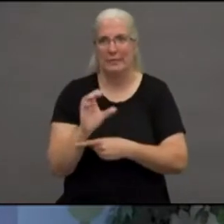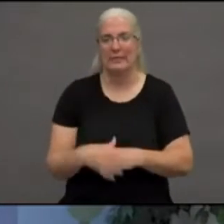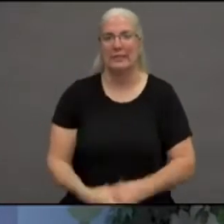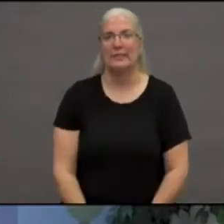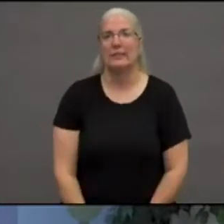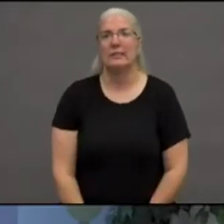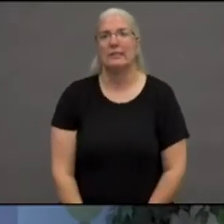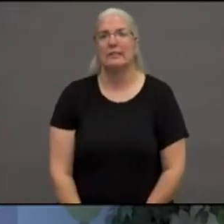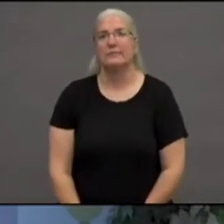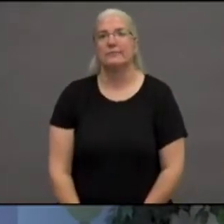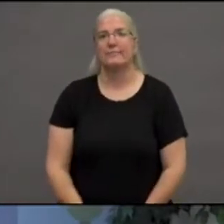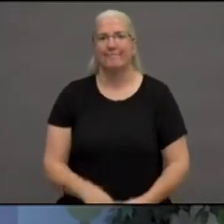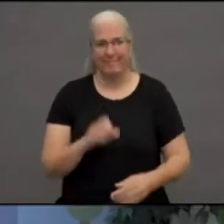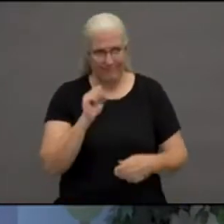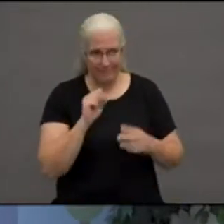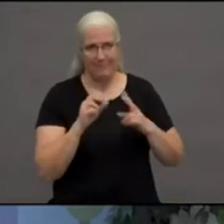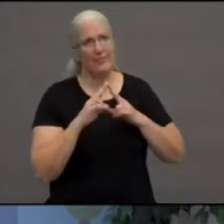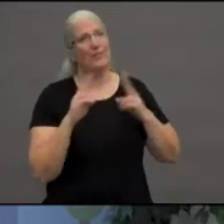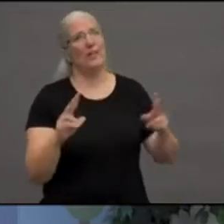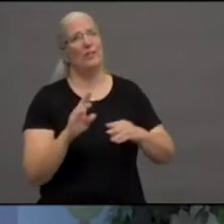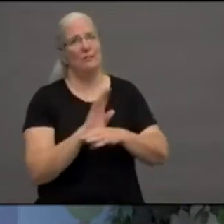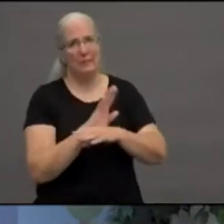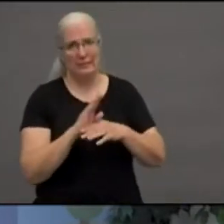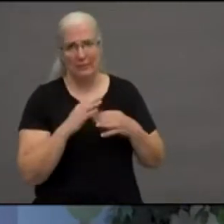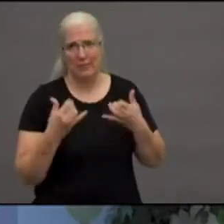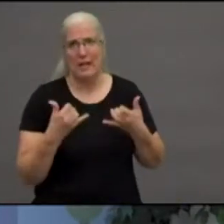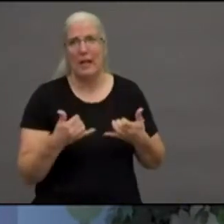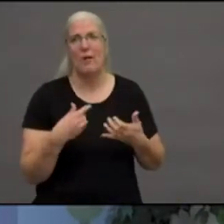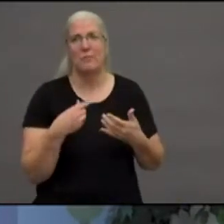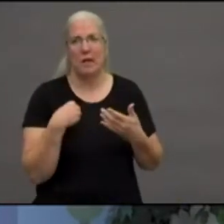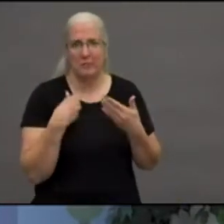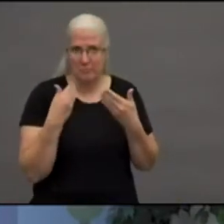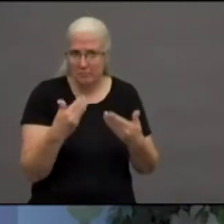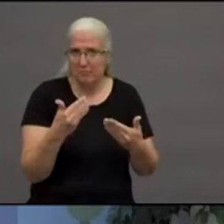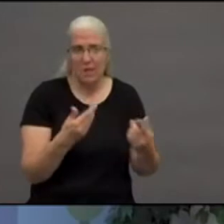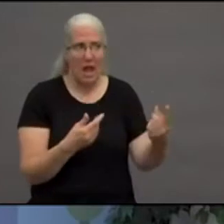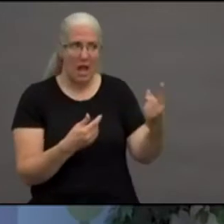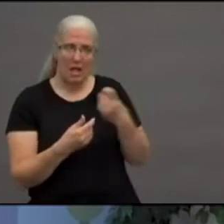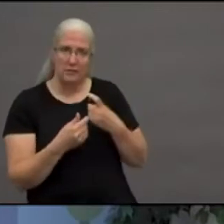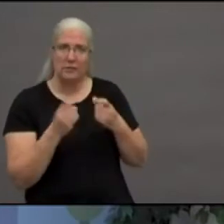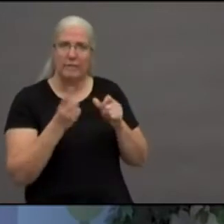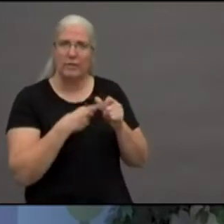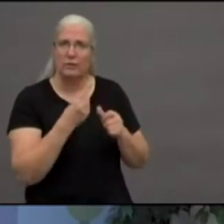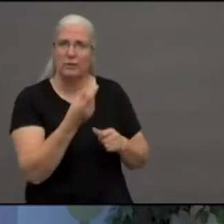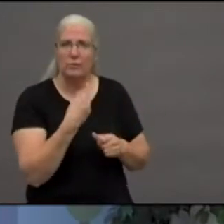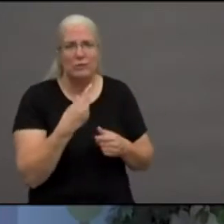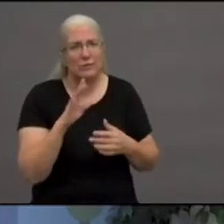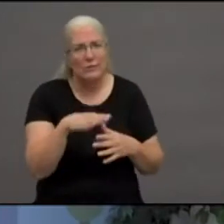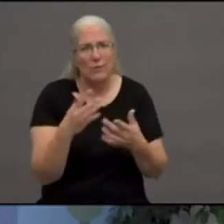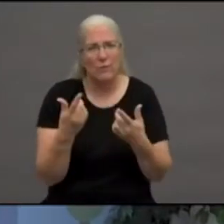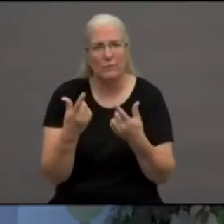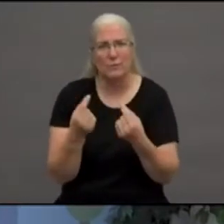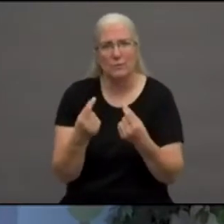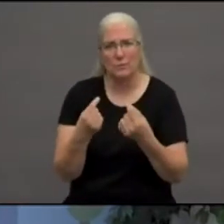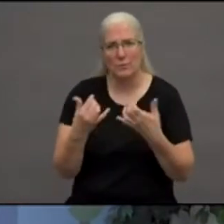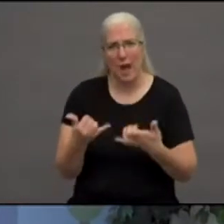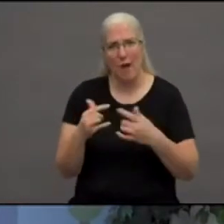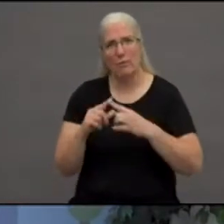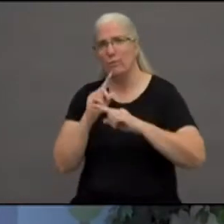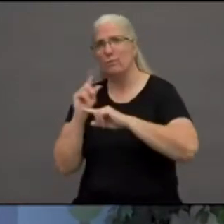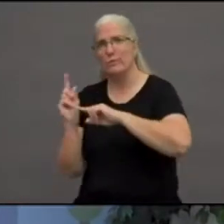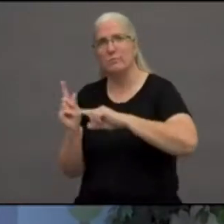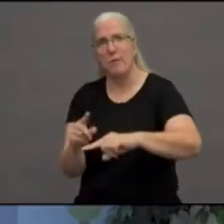going to go ahead and begin with our first question to you. What are you doing now in response to the